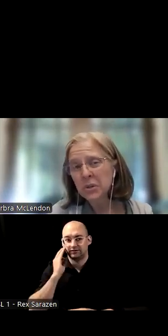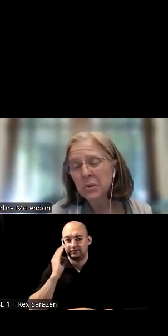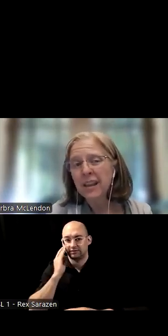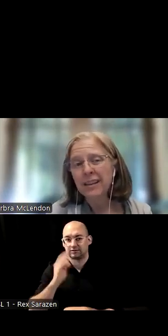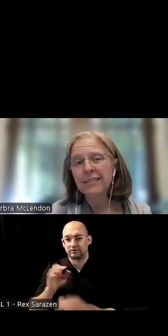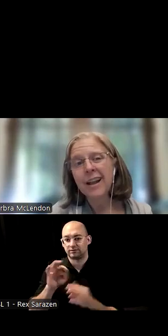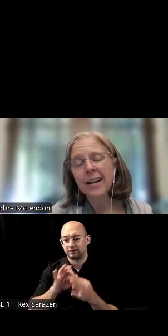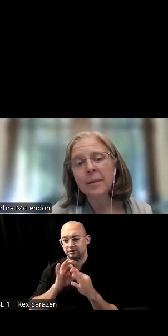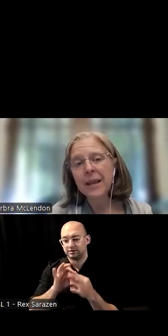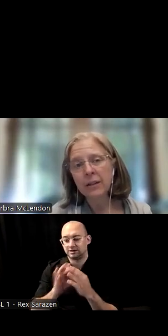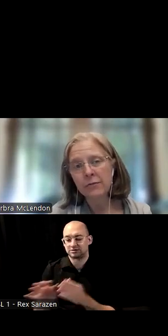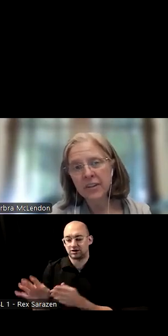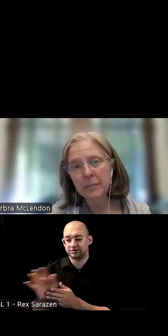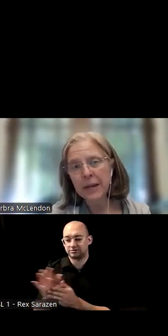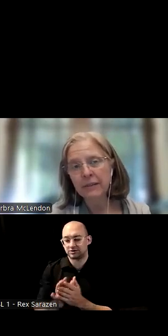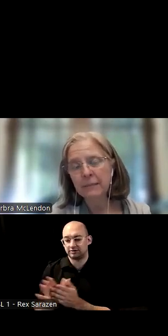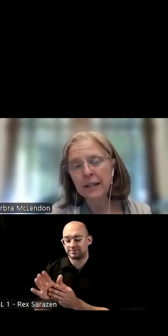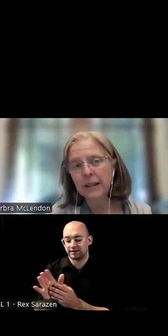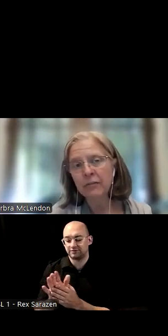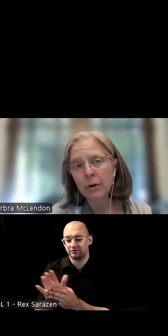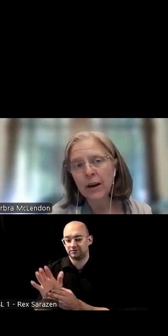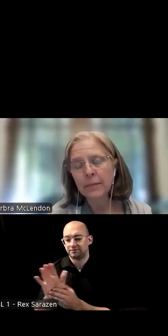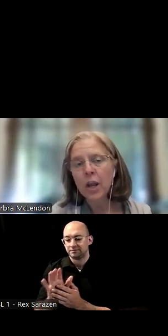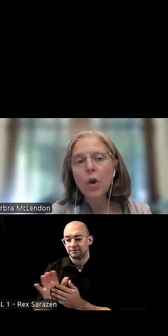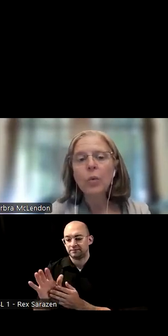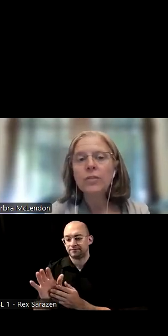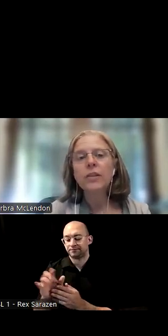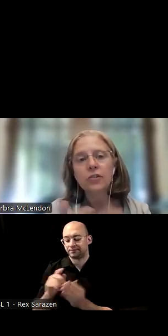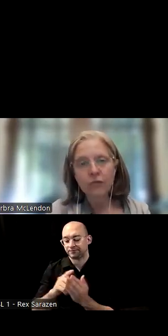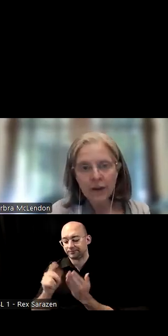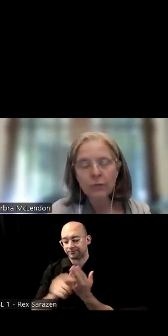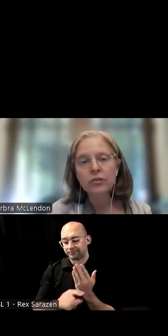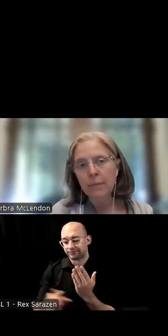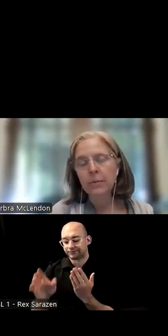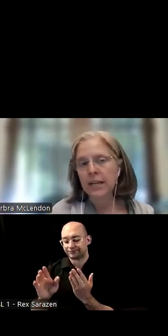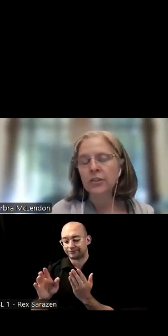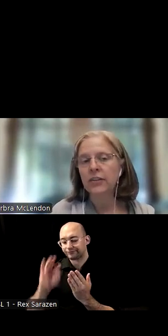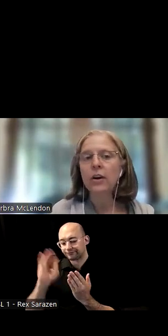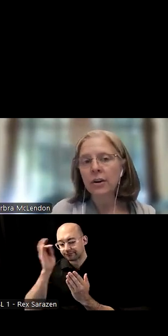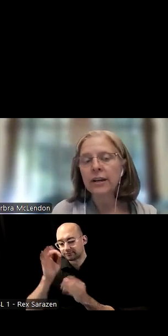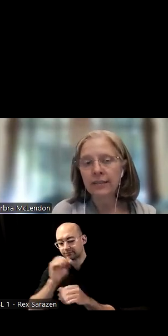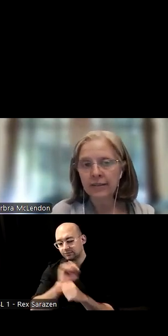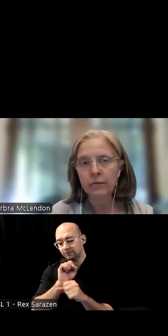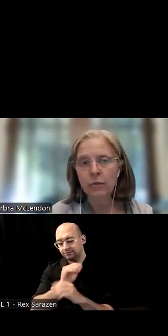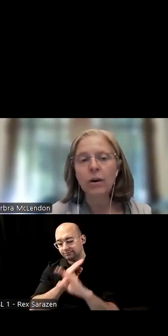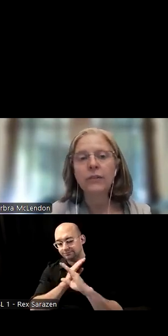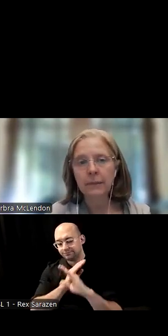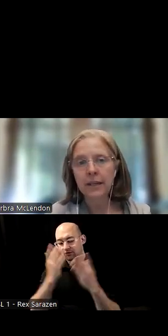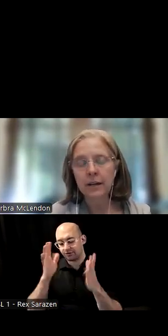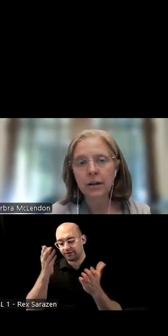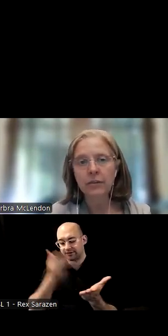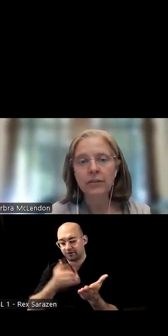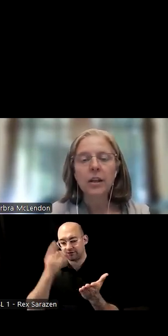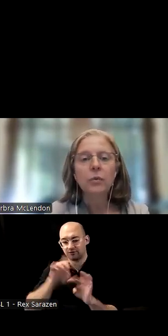would do is line up California's paid family leave program with the federal job protections that already exist for